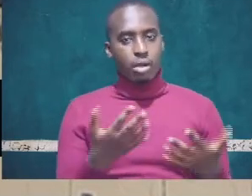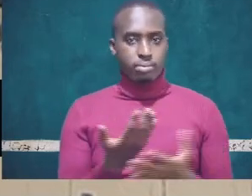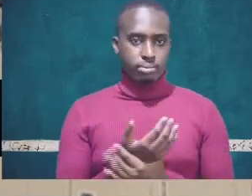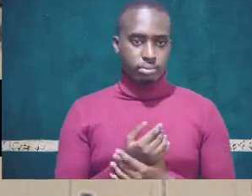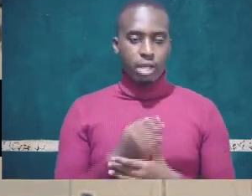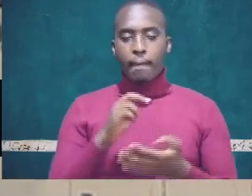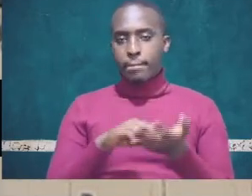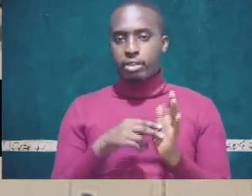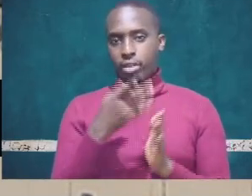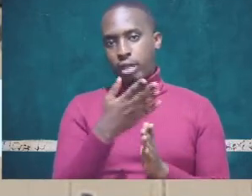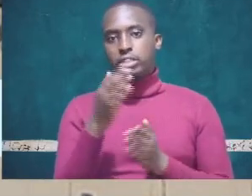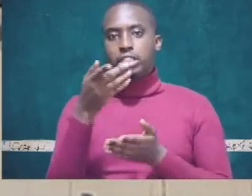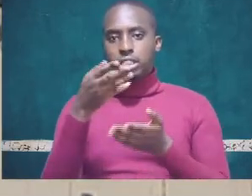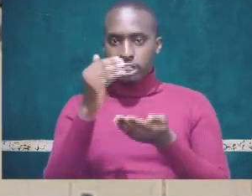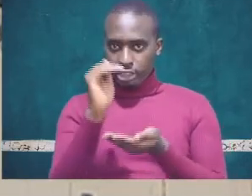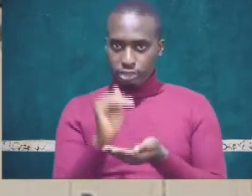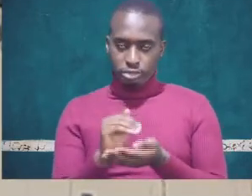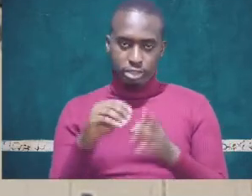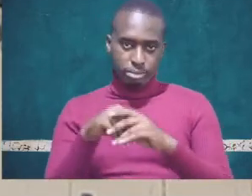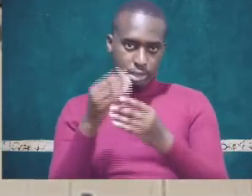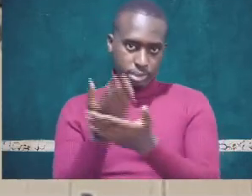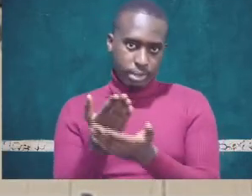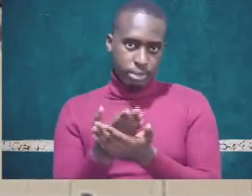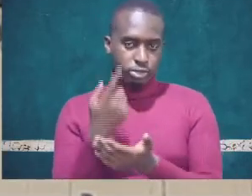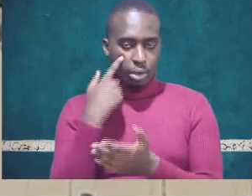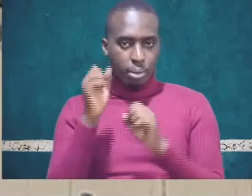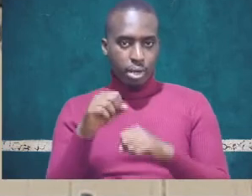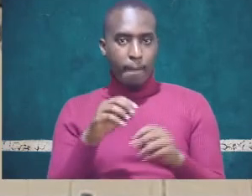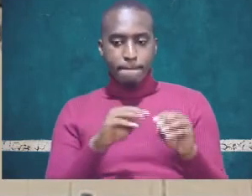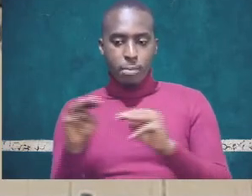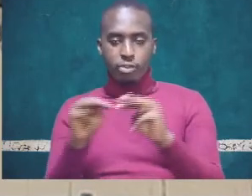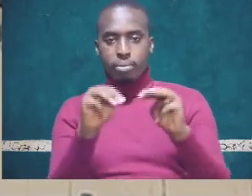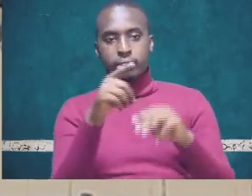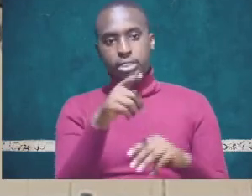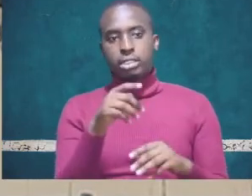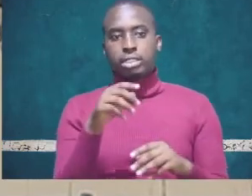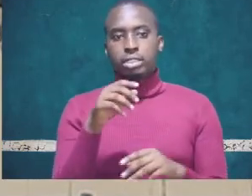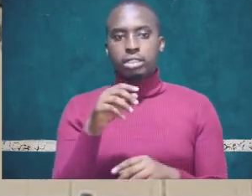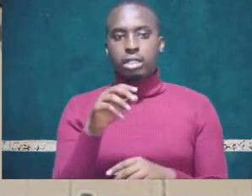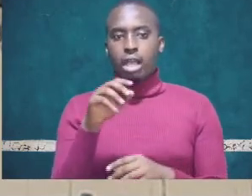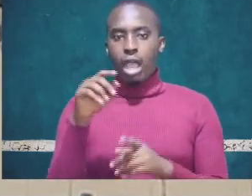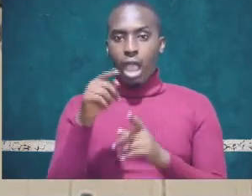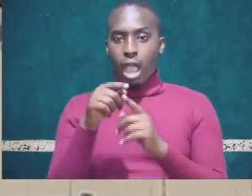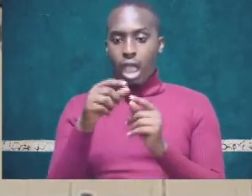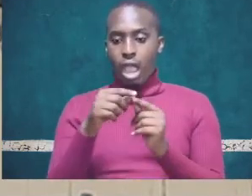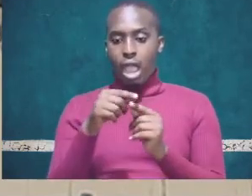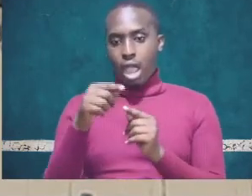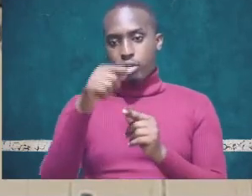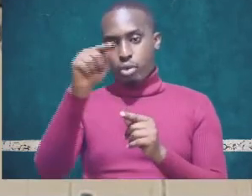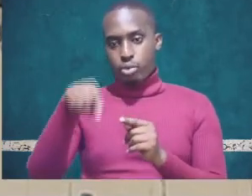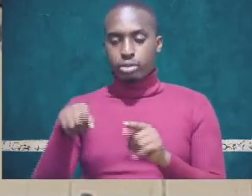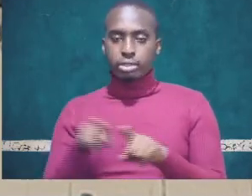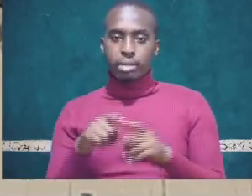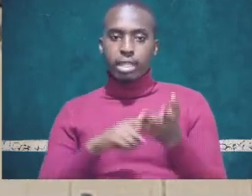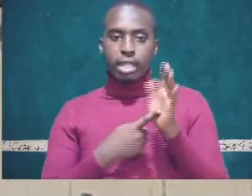So this is now a decrease in a demand. You can see the movement of this arrow. It is very important to show the shift in